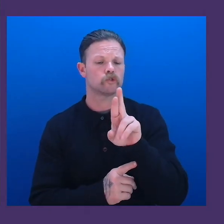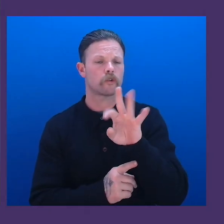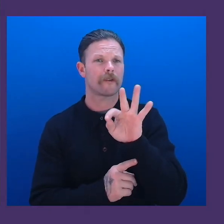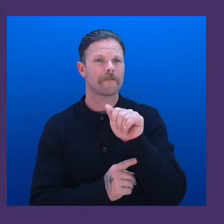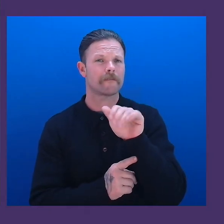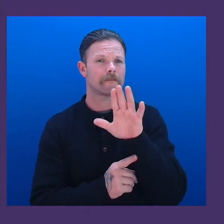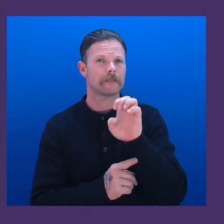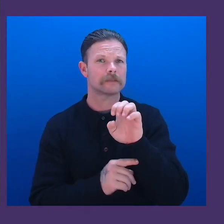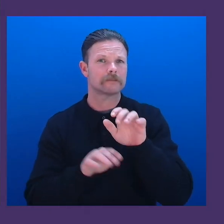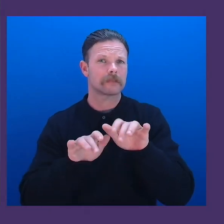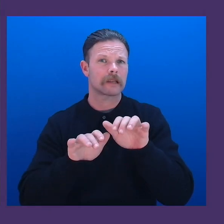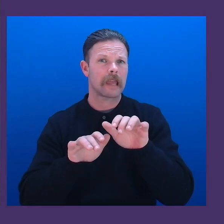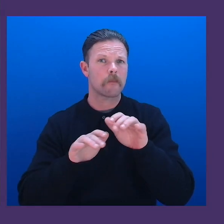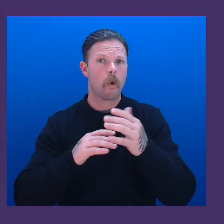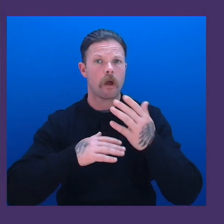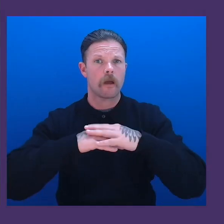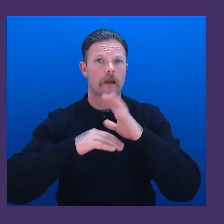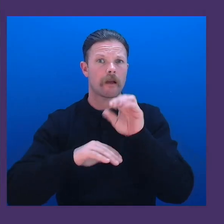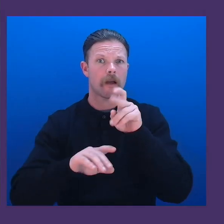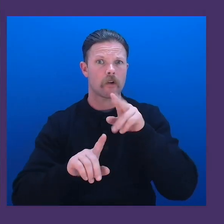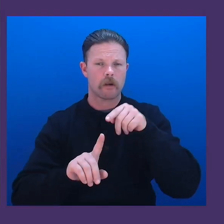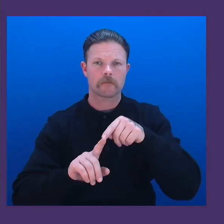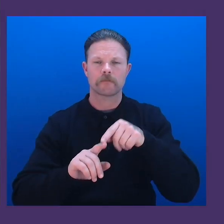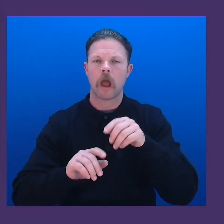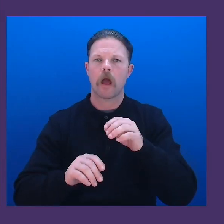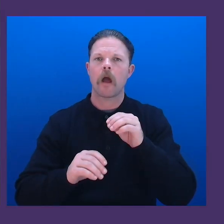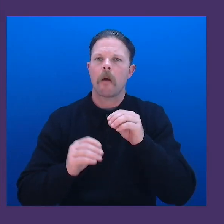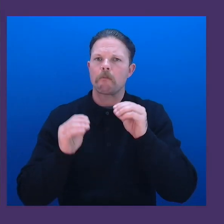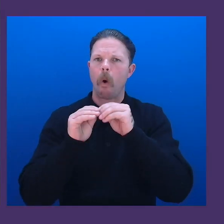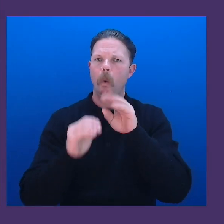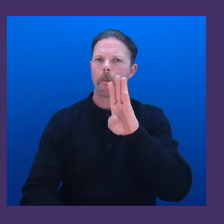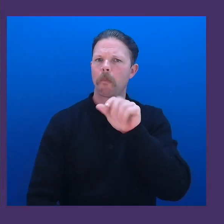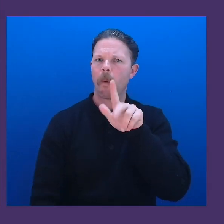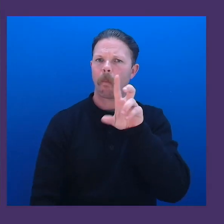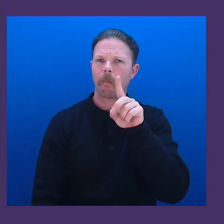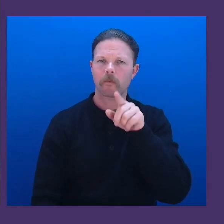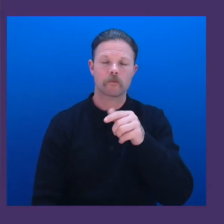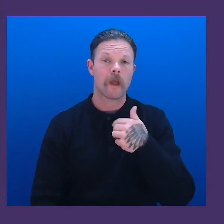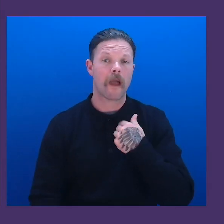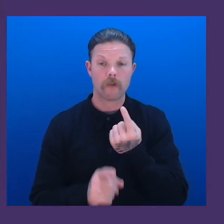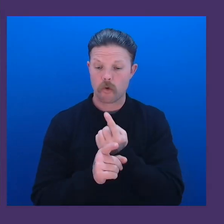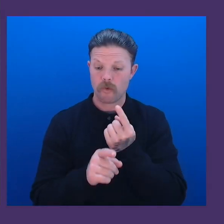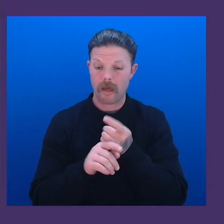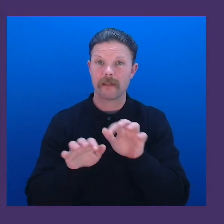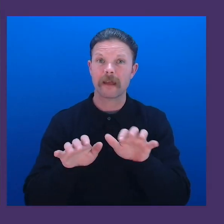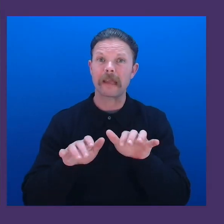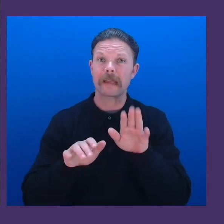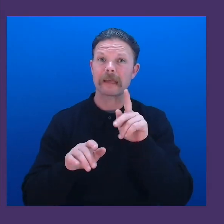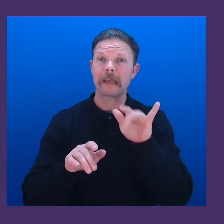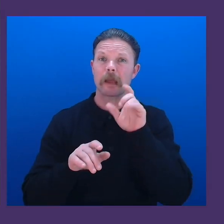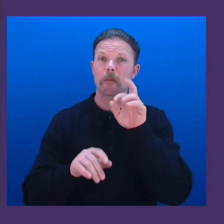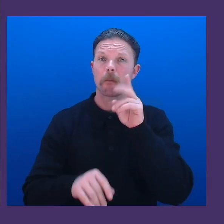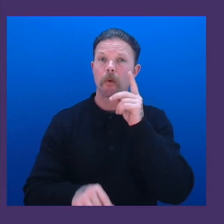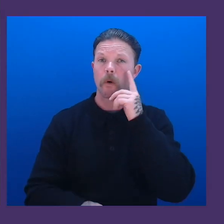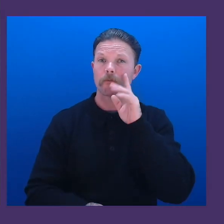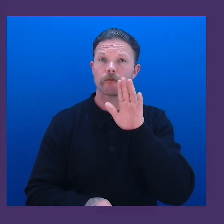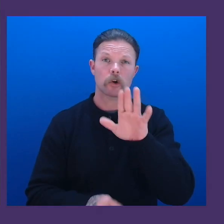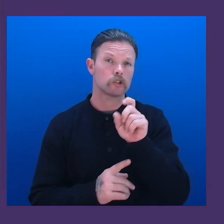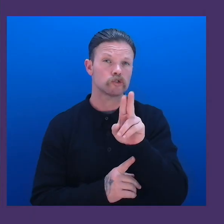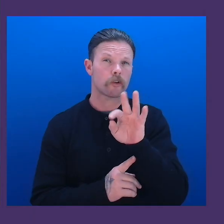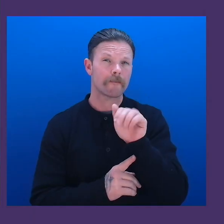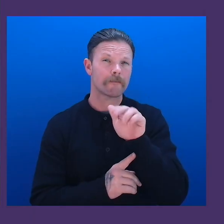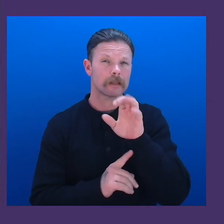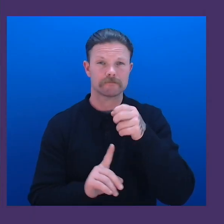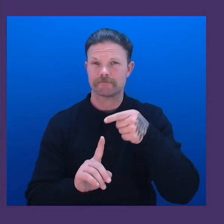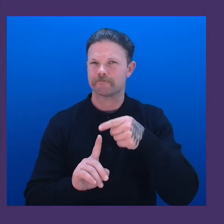keyboard cover that is bold as well. If you have regular keyboard for your Surface that is not the